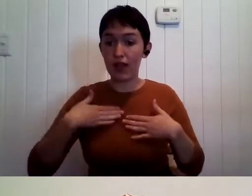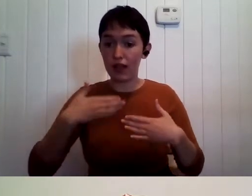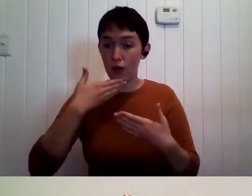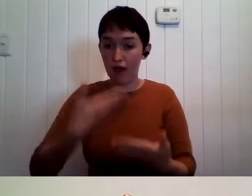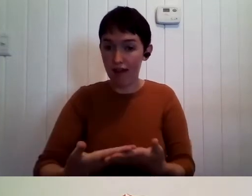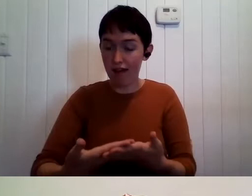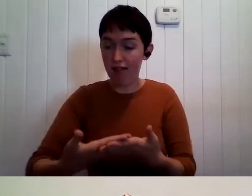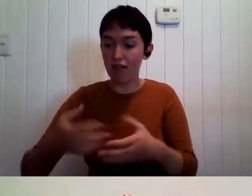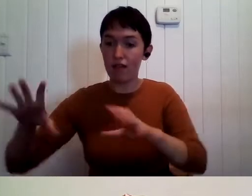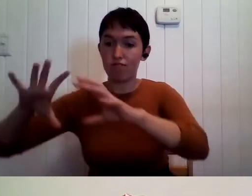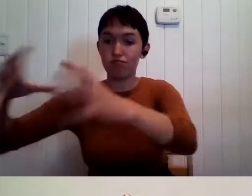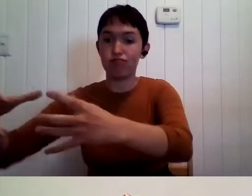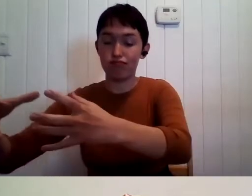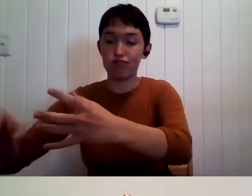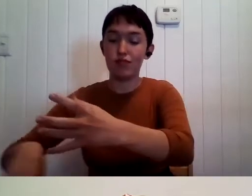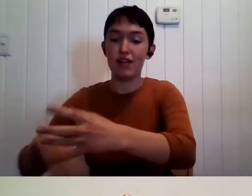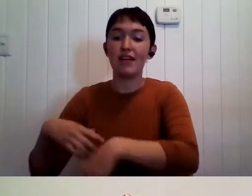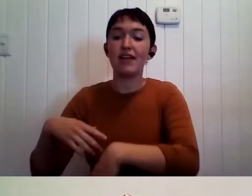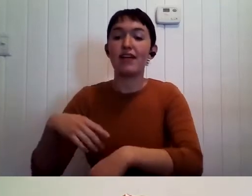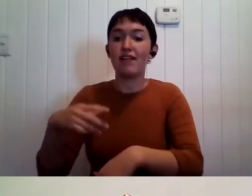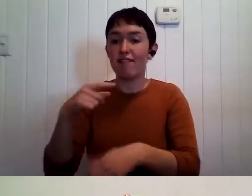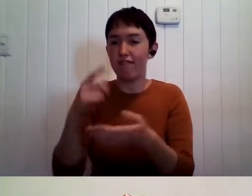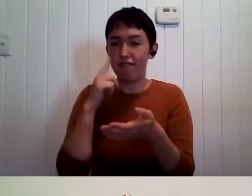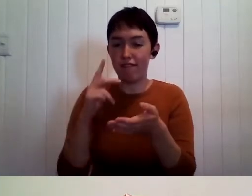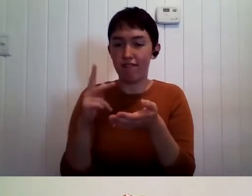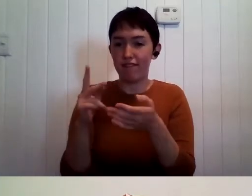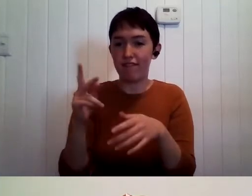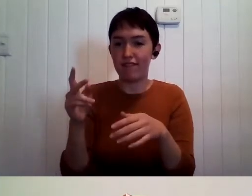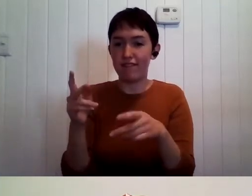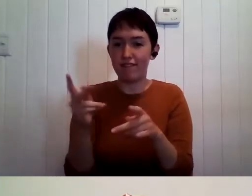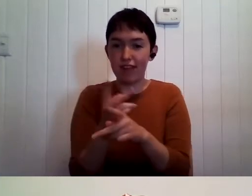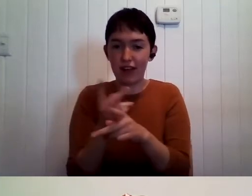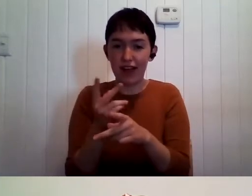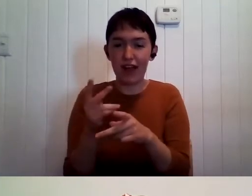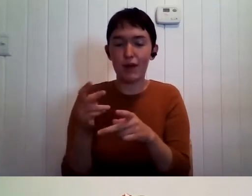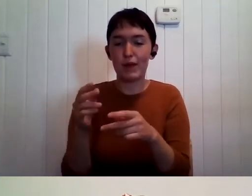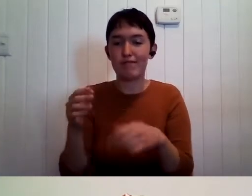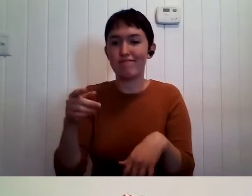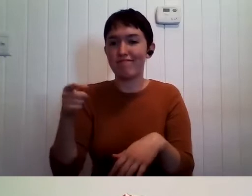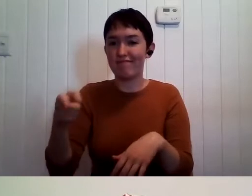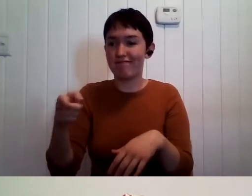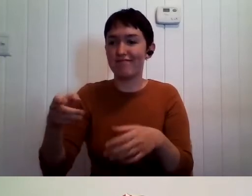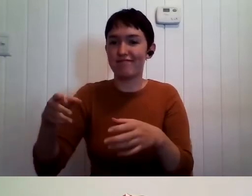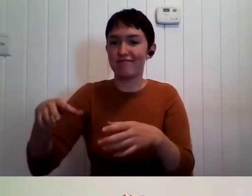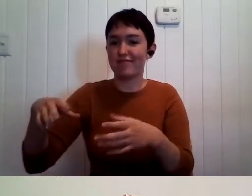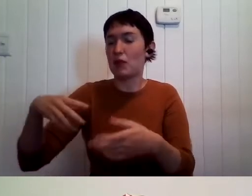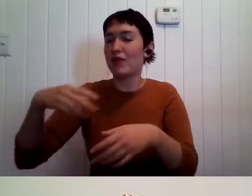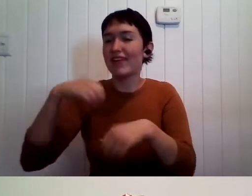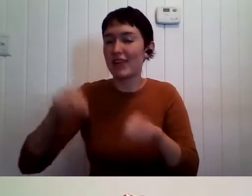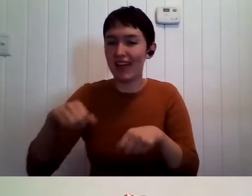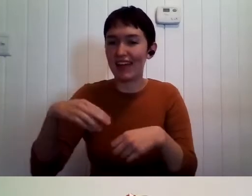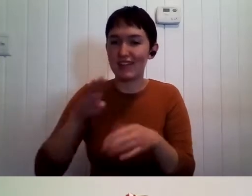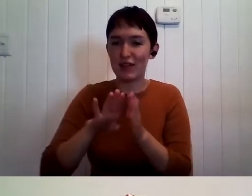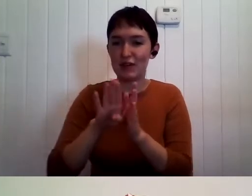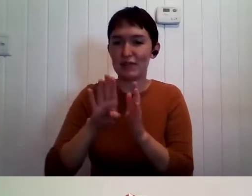which pugs survive because they can breathe better, we could create a special breed of pugs that can breathe. I love